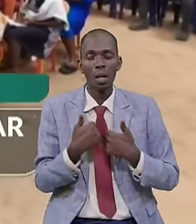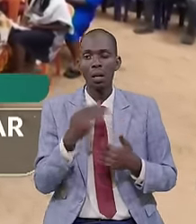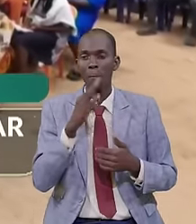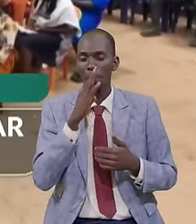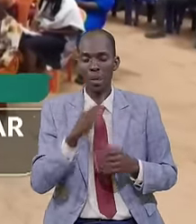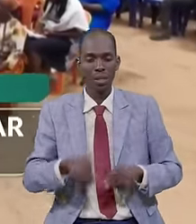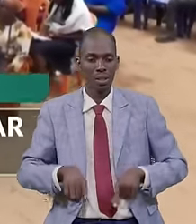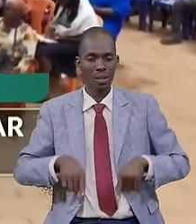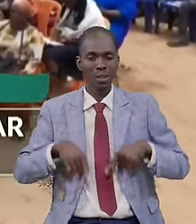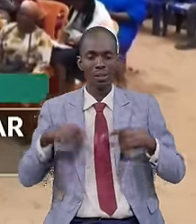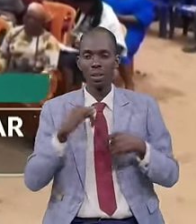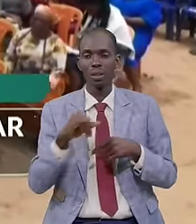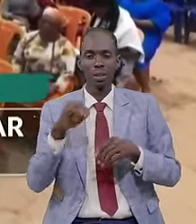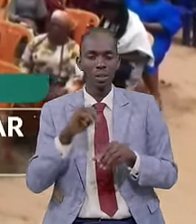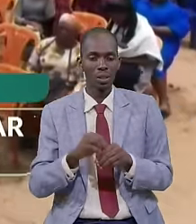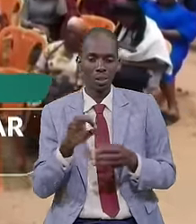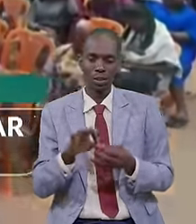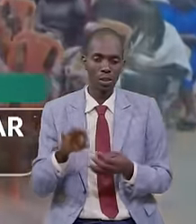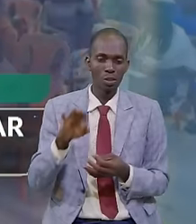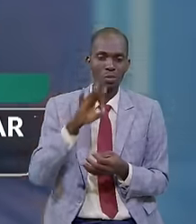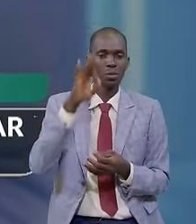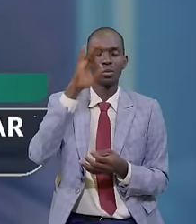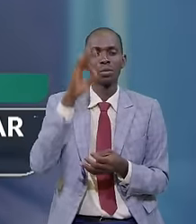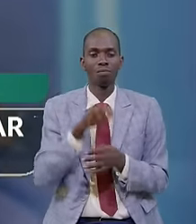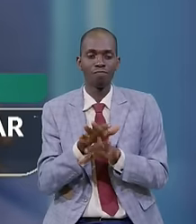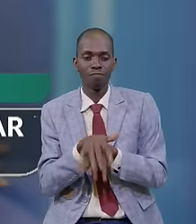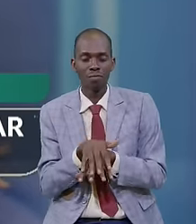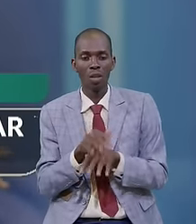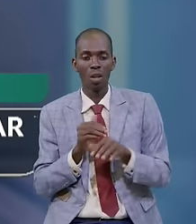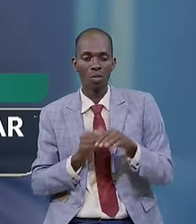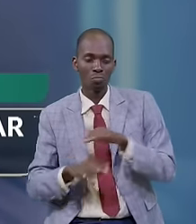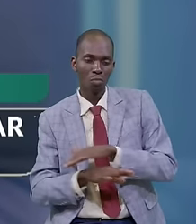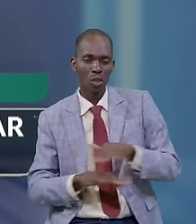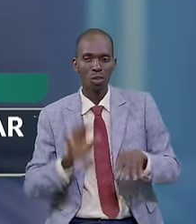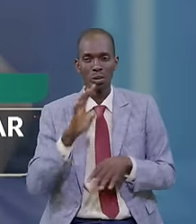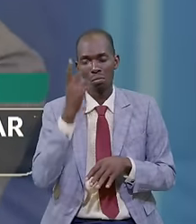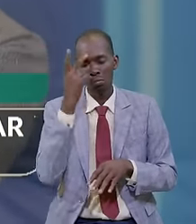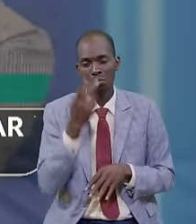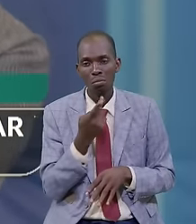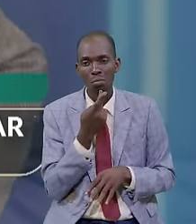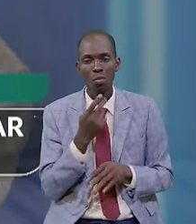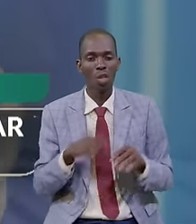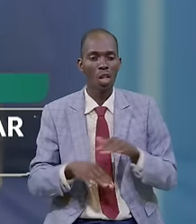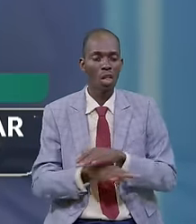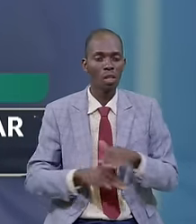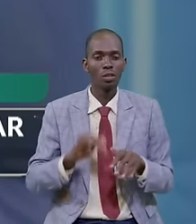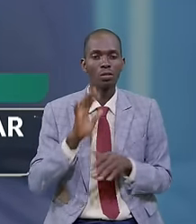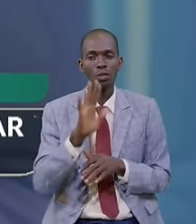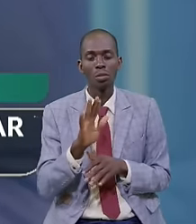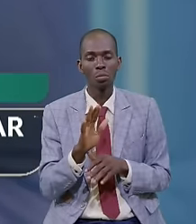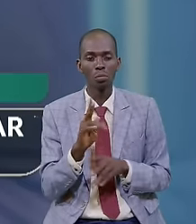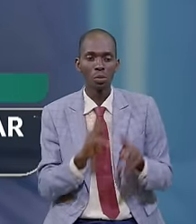enclave under your parents, under your mentors, under the people that were